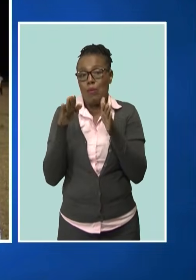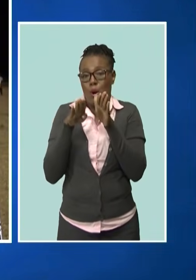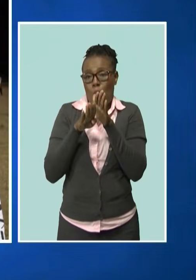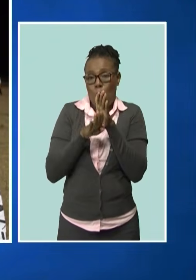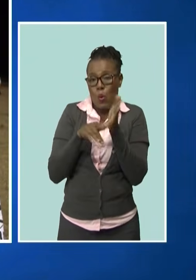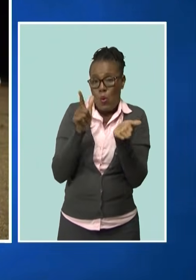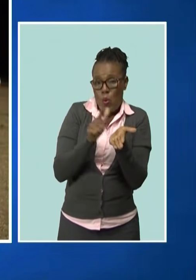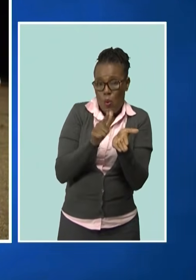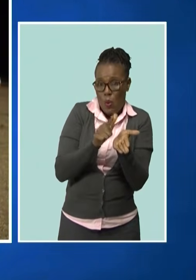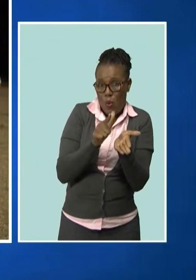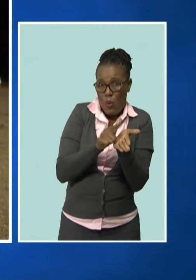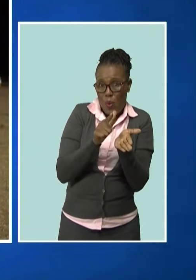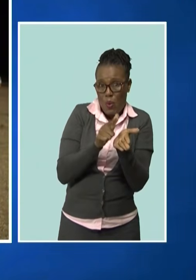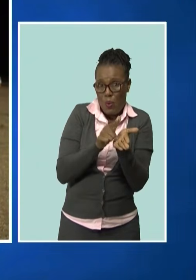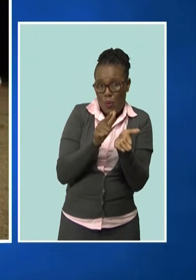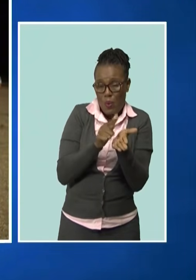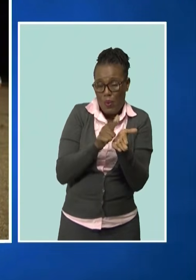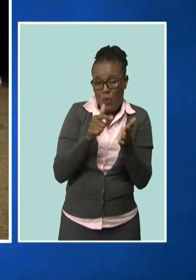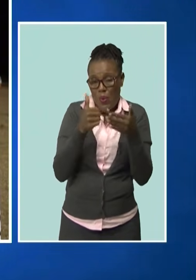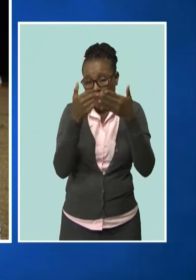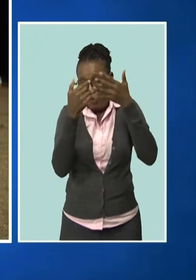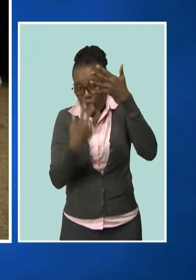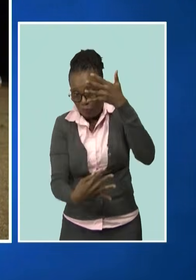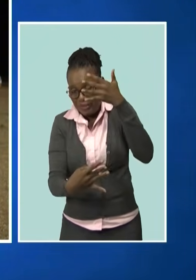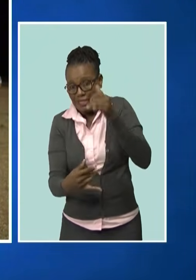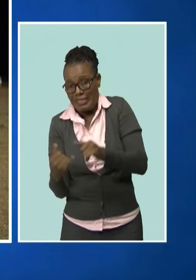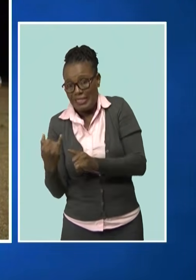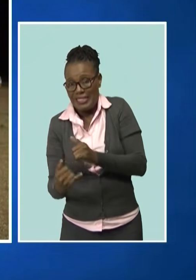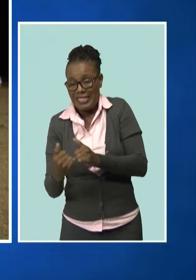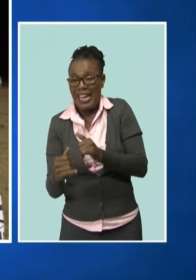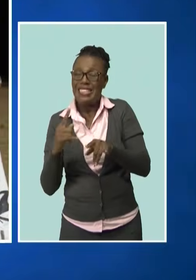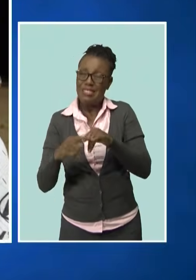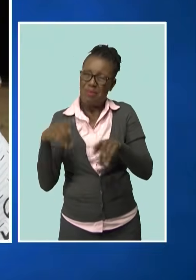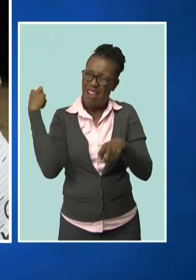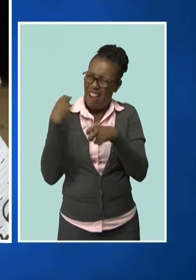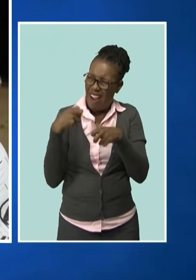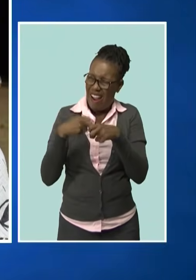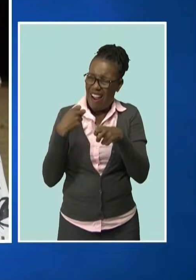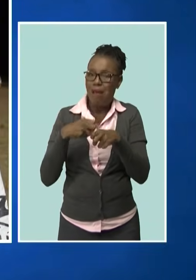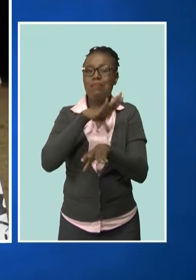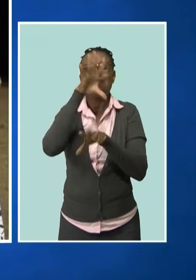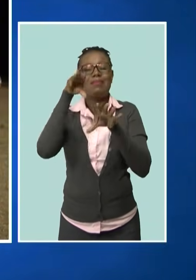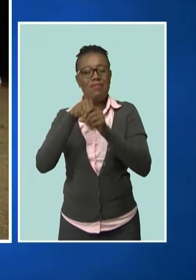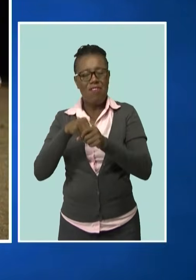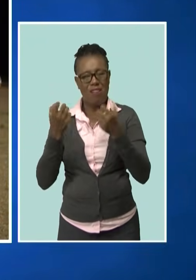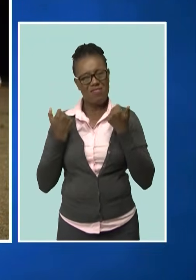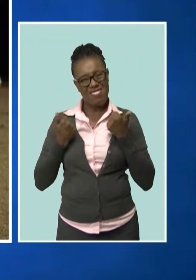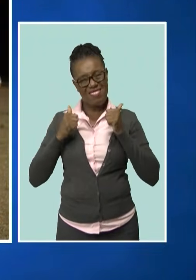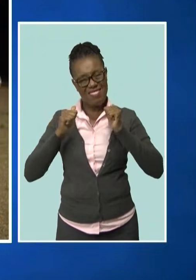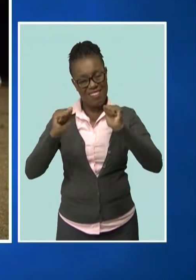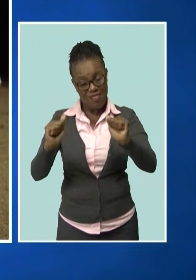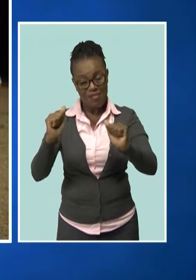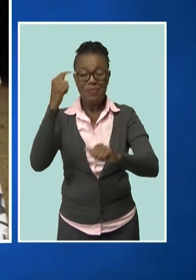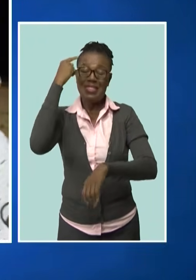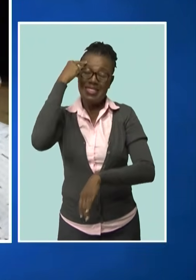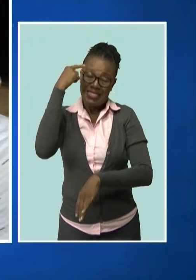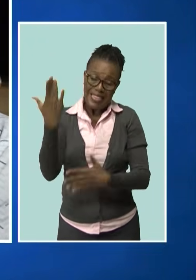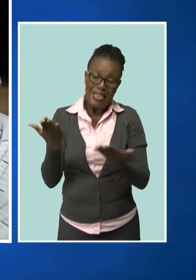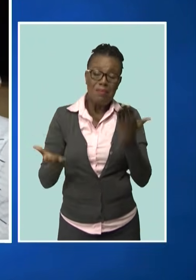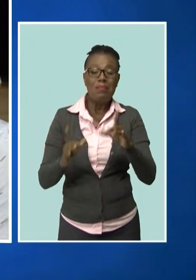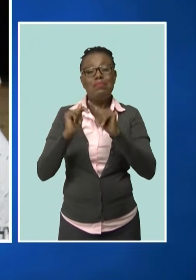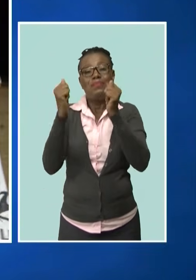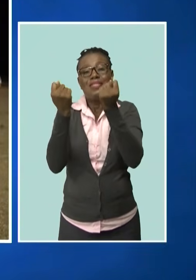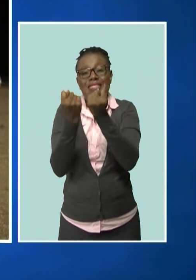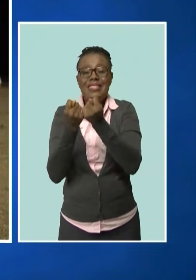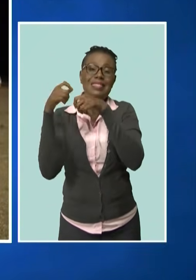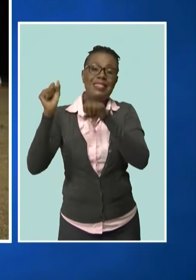I think it's going to be very difficult, but putting in the work, I think the boys may do a good job. For instance, we had